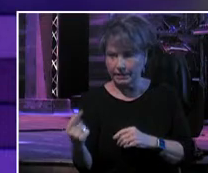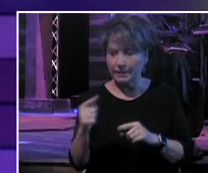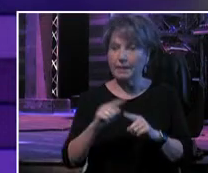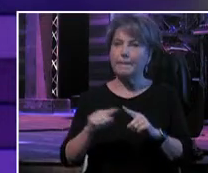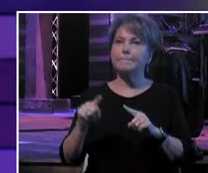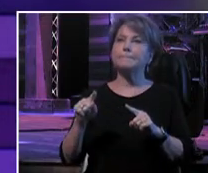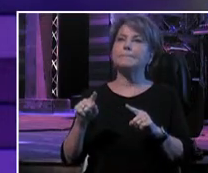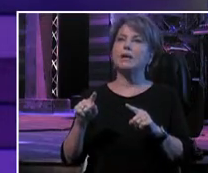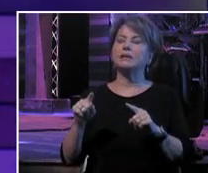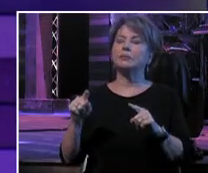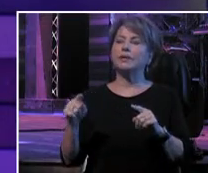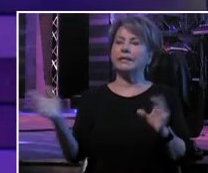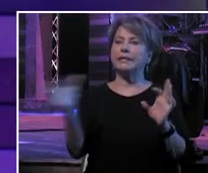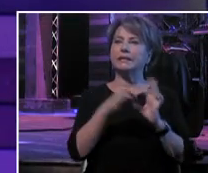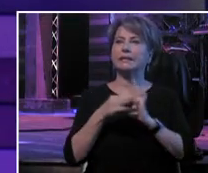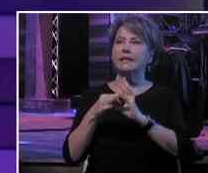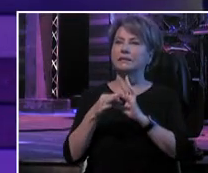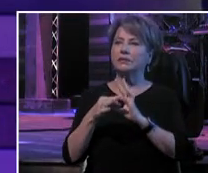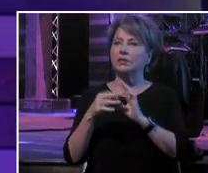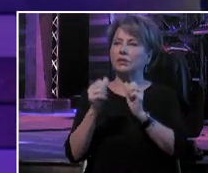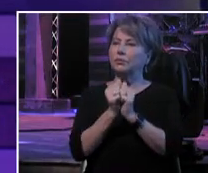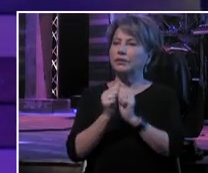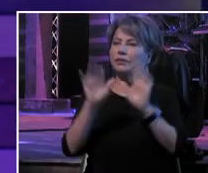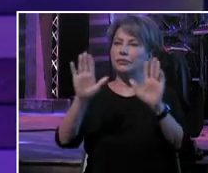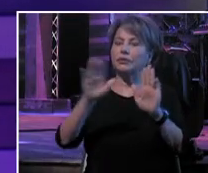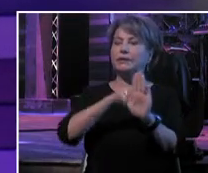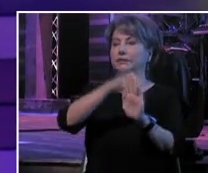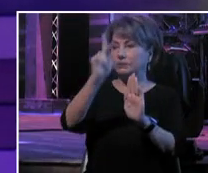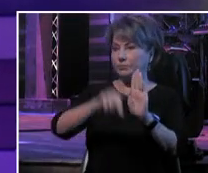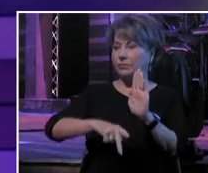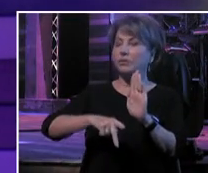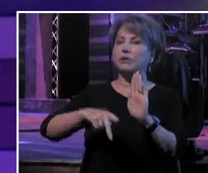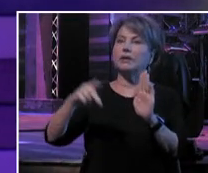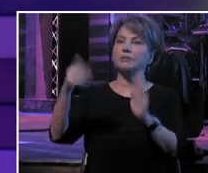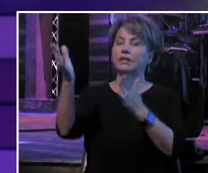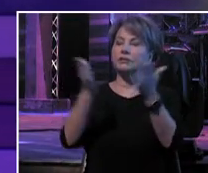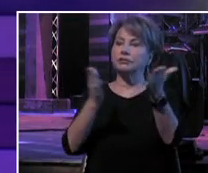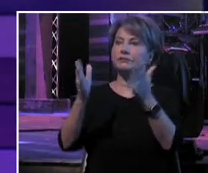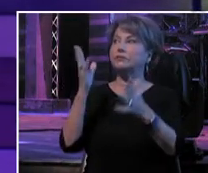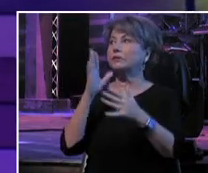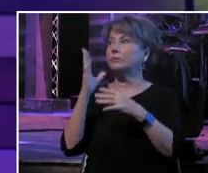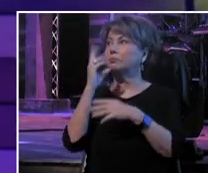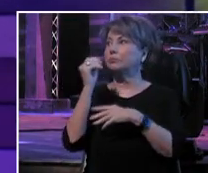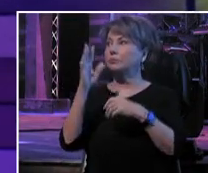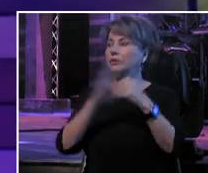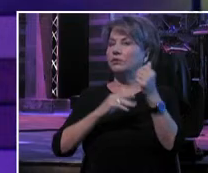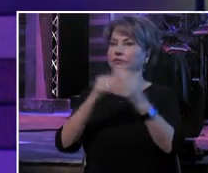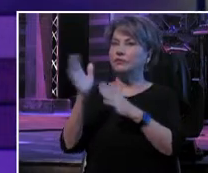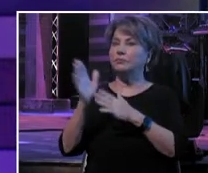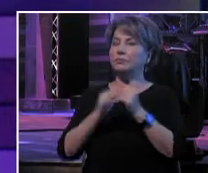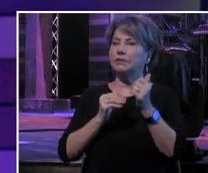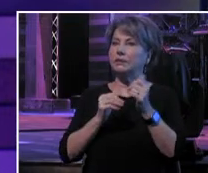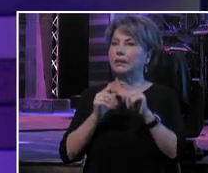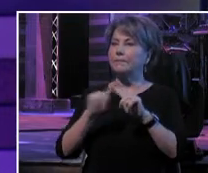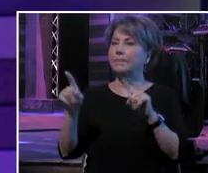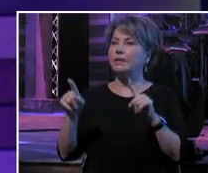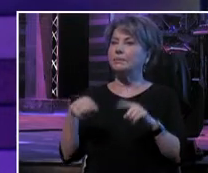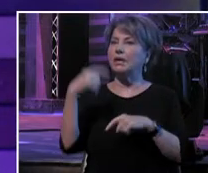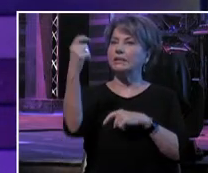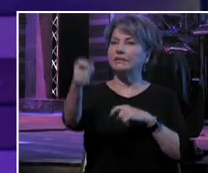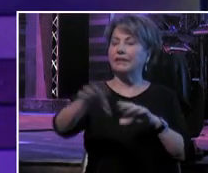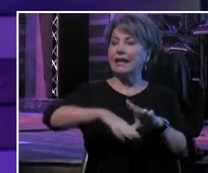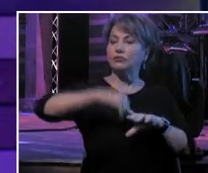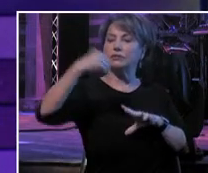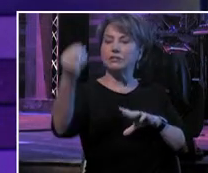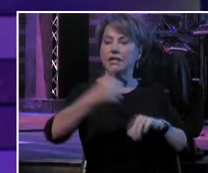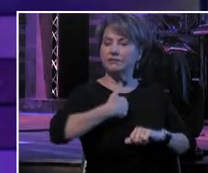things here, so that we can have great programming, great services, and a beautiful building, although we are blessed with a lot of those things. But it's about giving outside